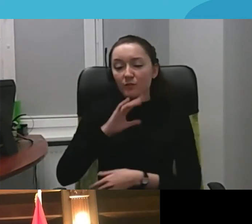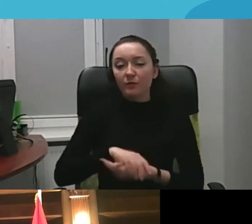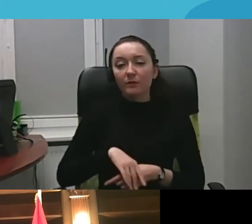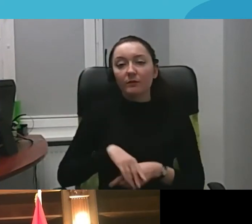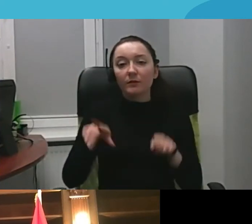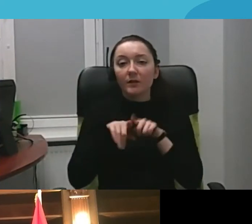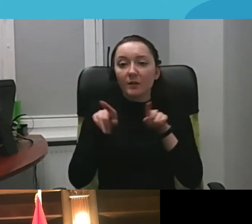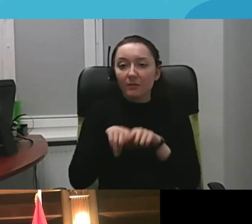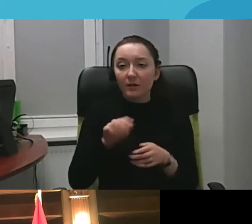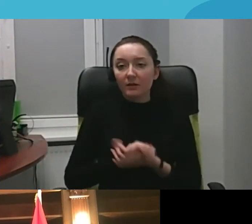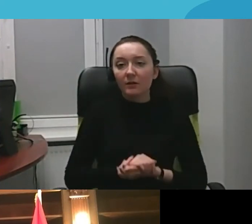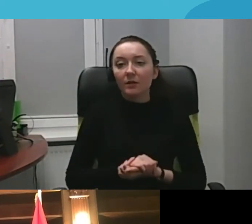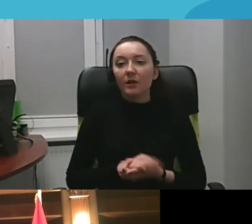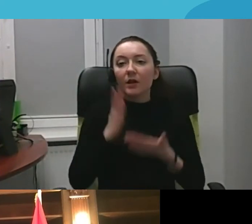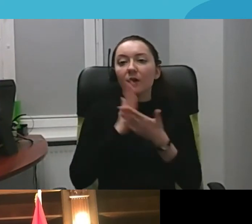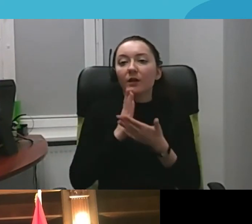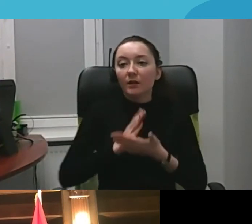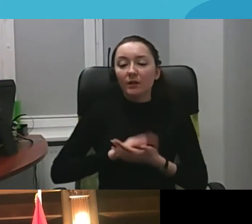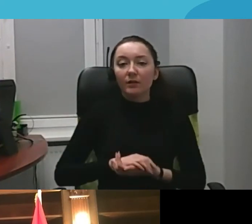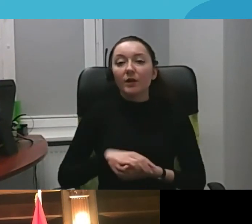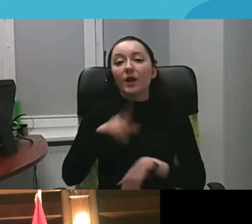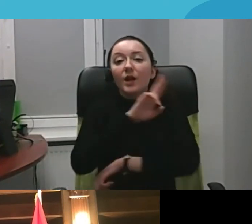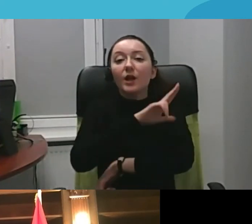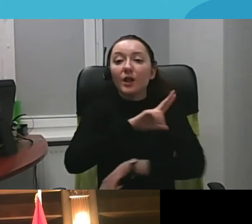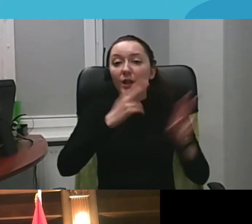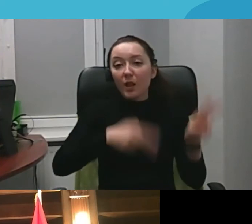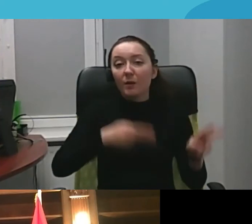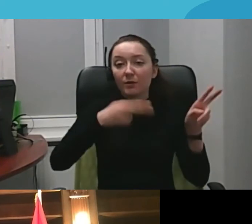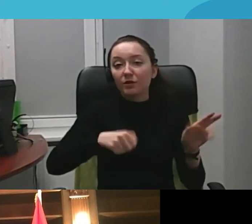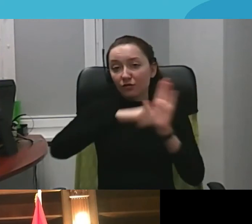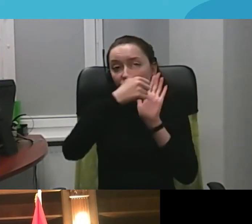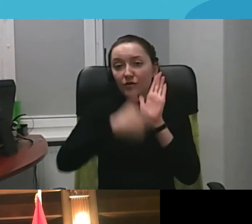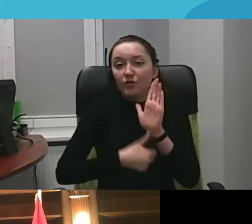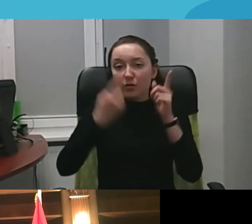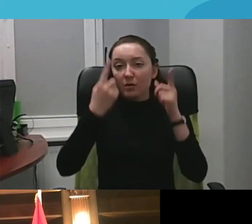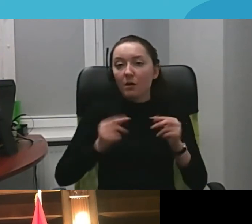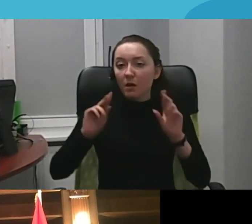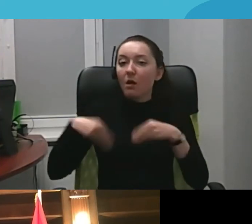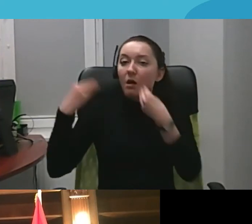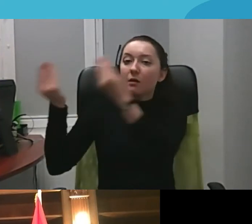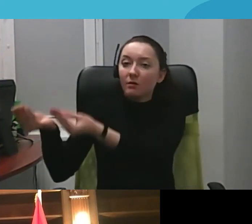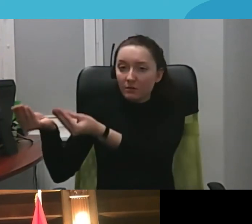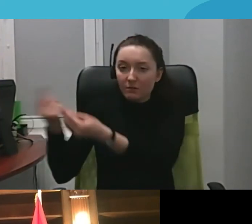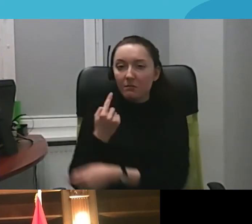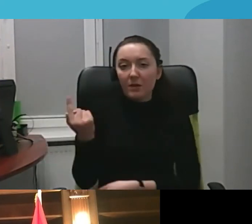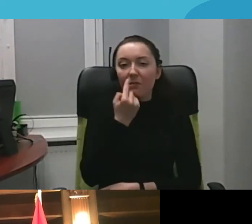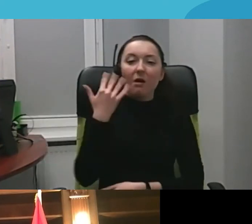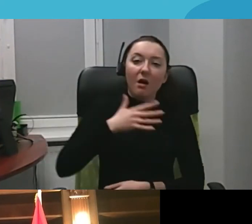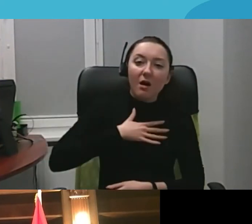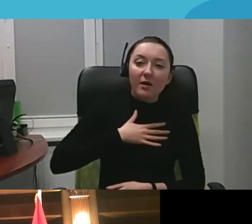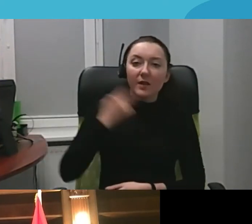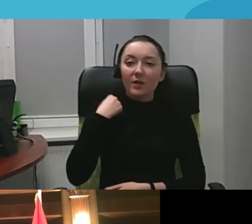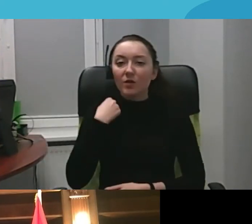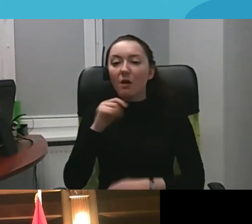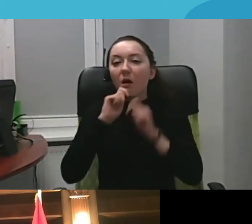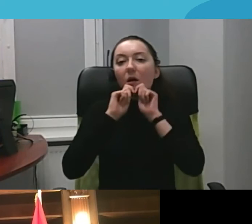On November 16, we were pleased to have presented the first ever Canada-UK Media Freedom Award to the Belarusian Association of Journalists. This was